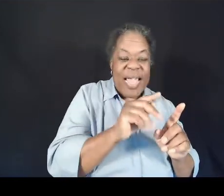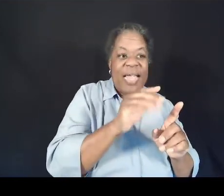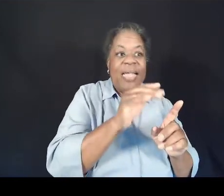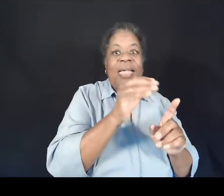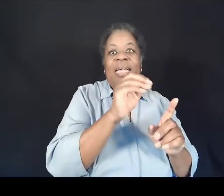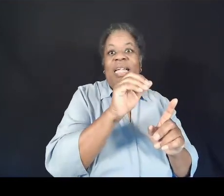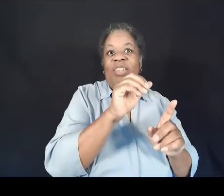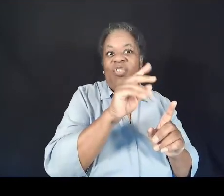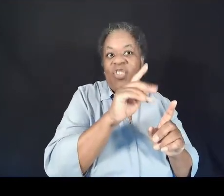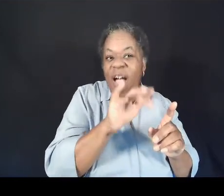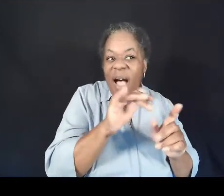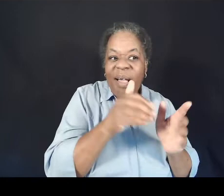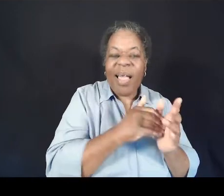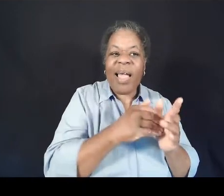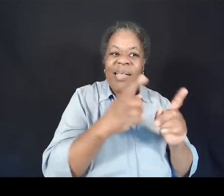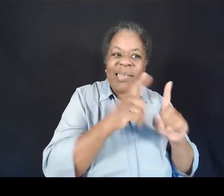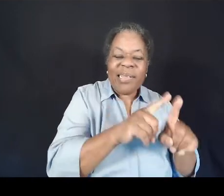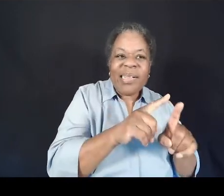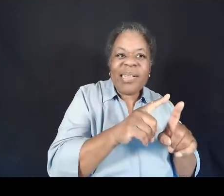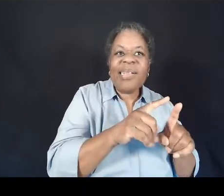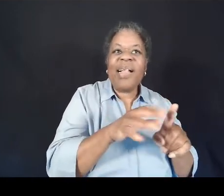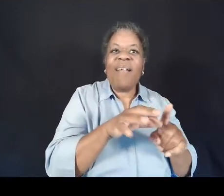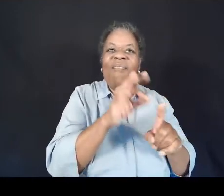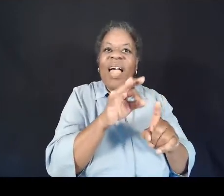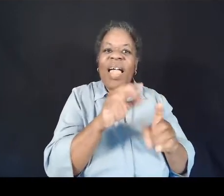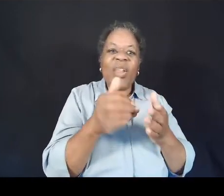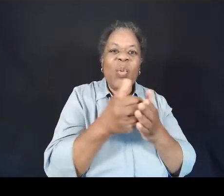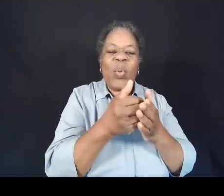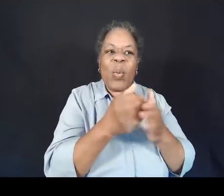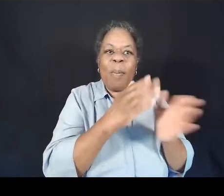keep that almanac out of Biff's greedy grip.